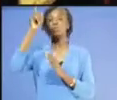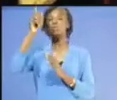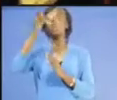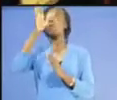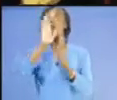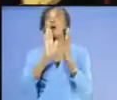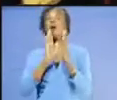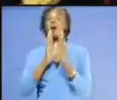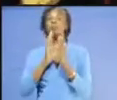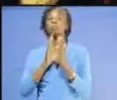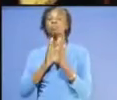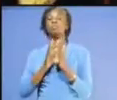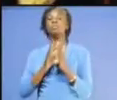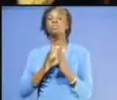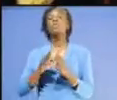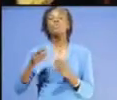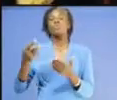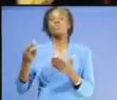remold us